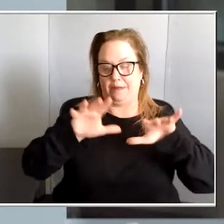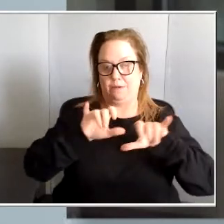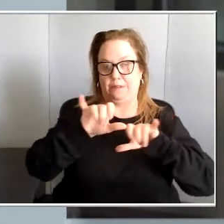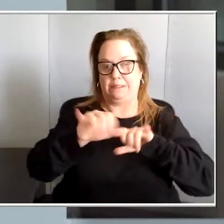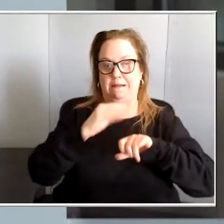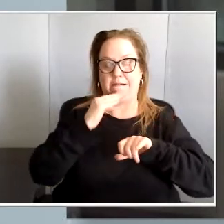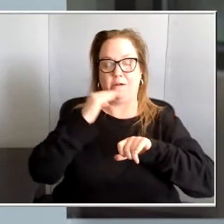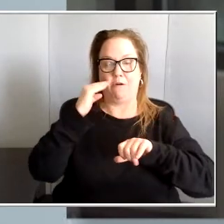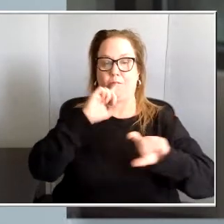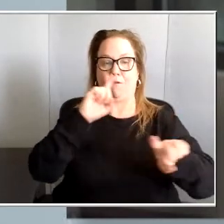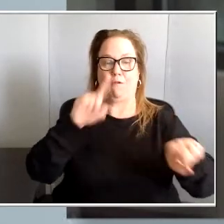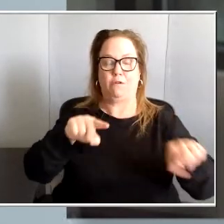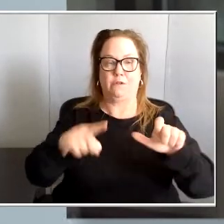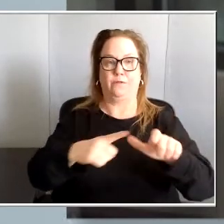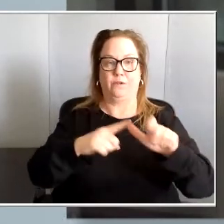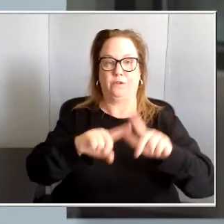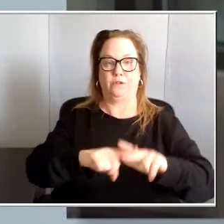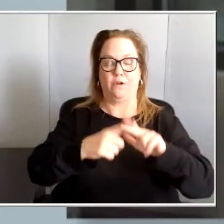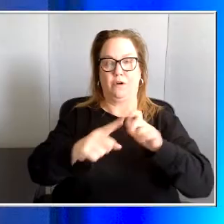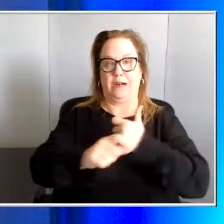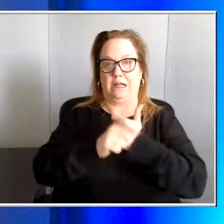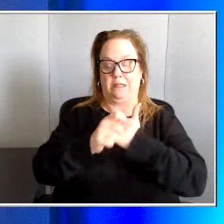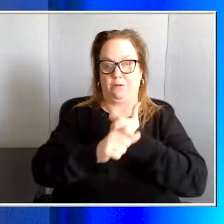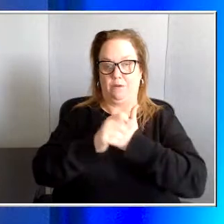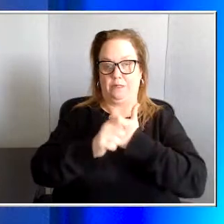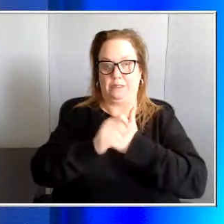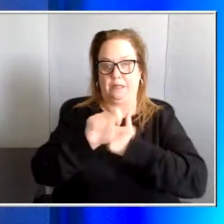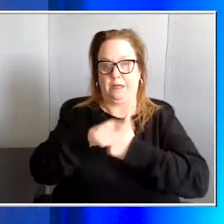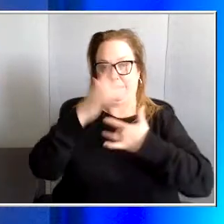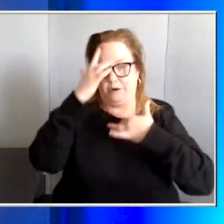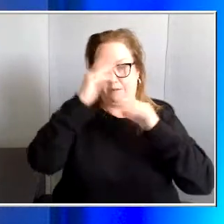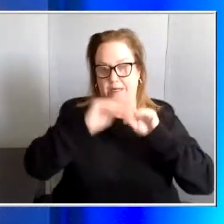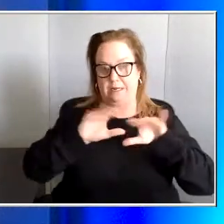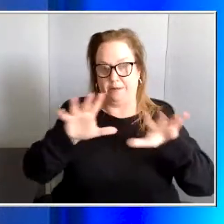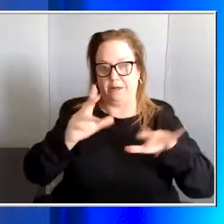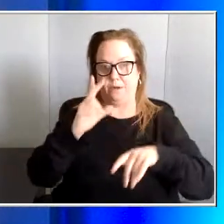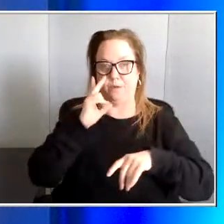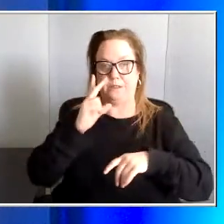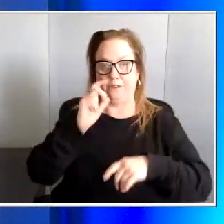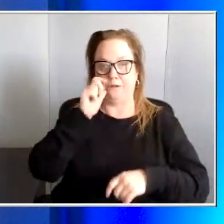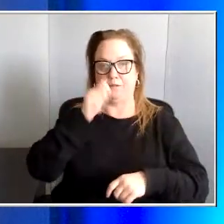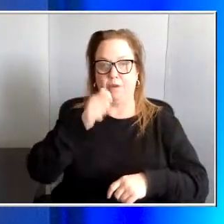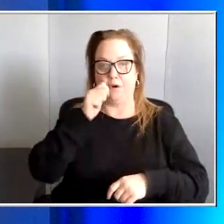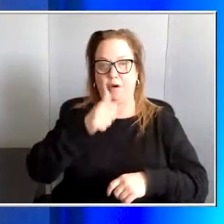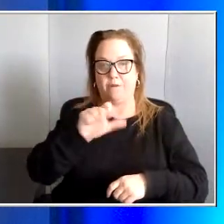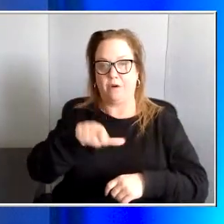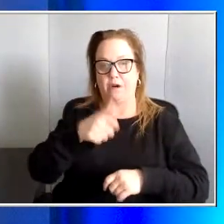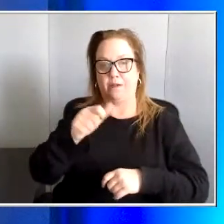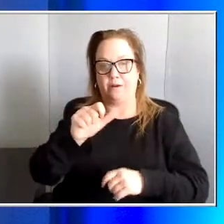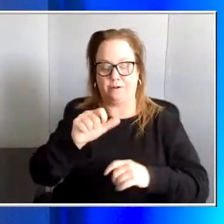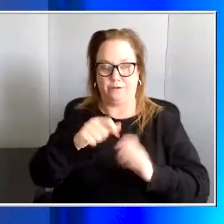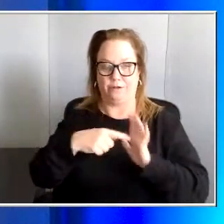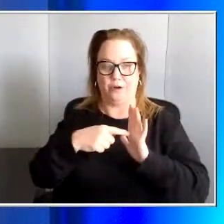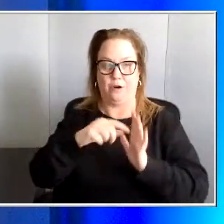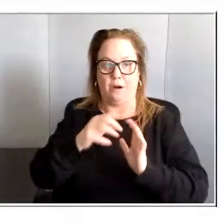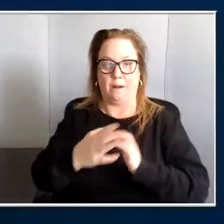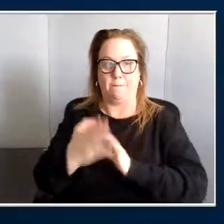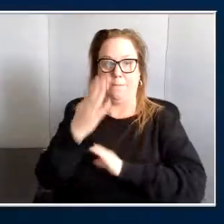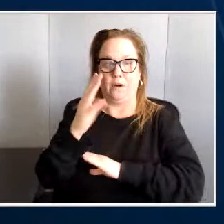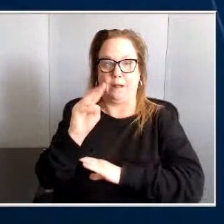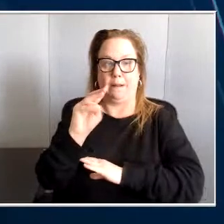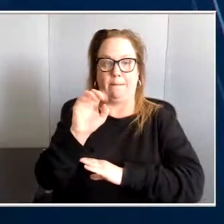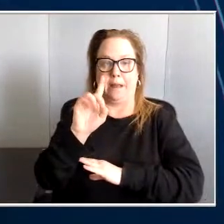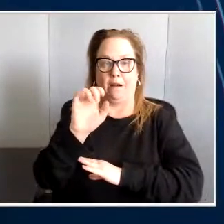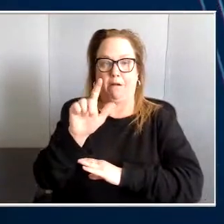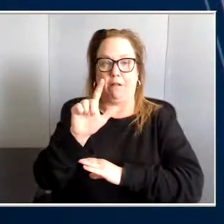first started, and the risks of another pandemic. We'll see you here tomorrow for another episode of Morning Medical Update. Coming